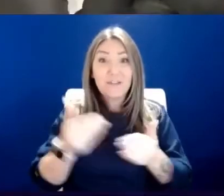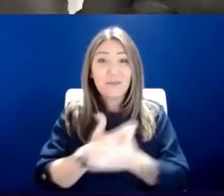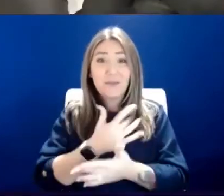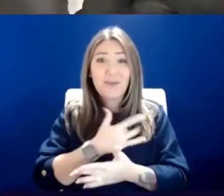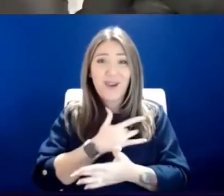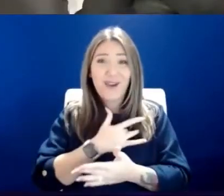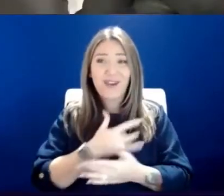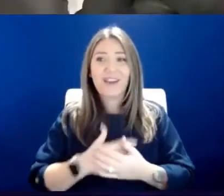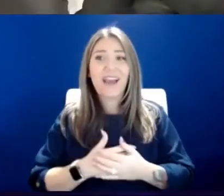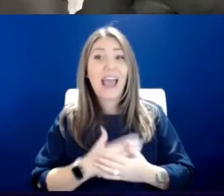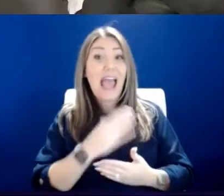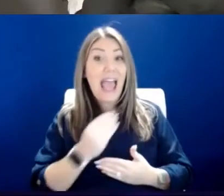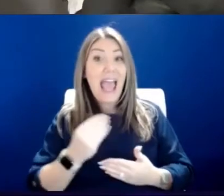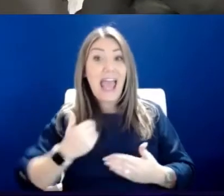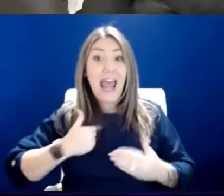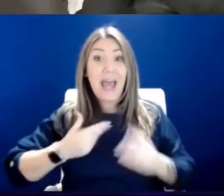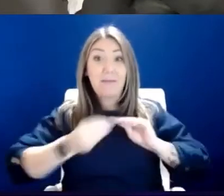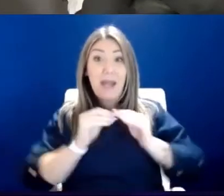And I'm number 80.